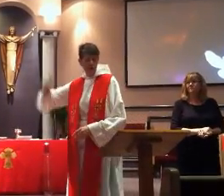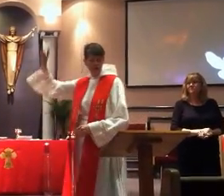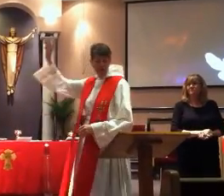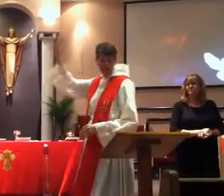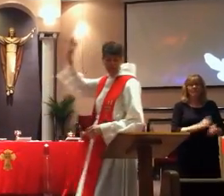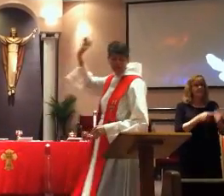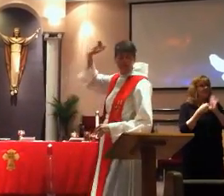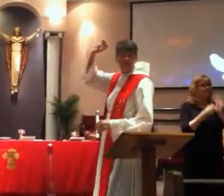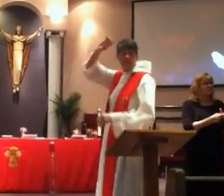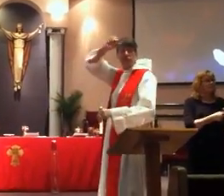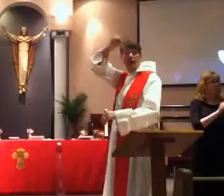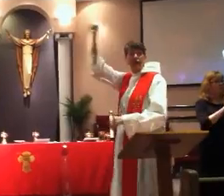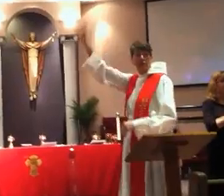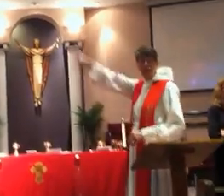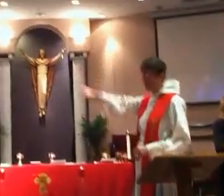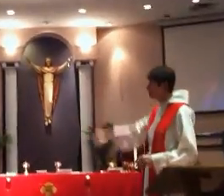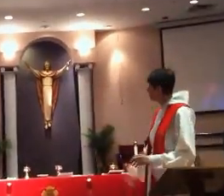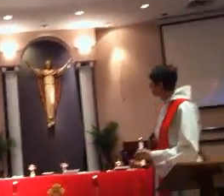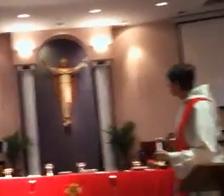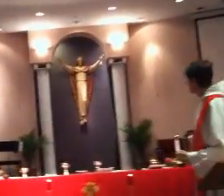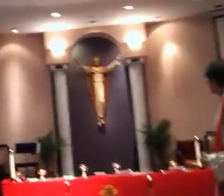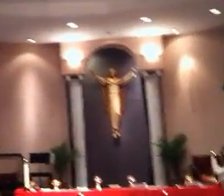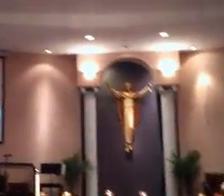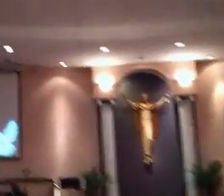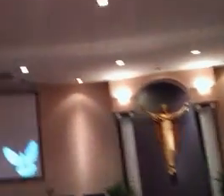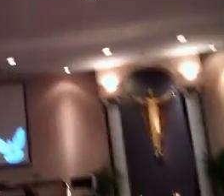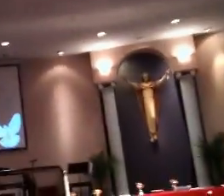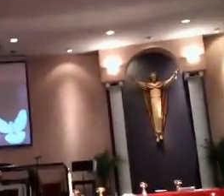I want to show you something. Get that put up?